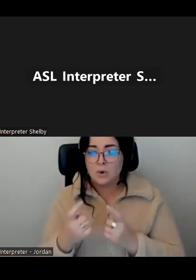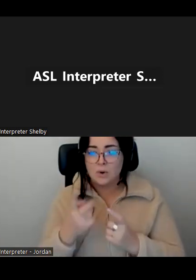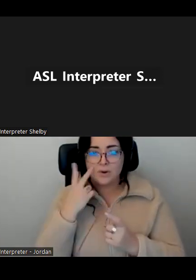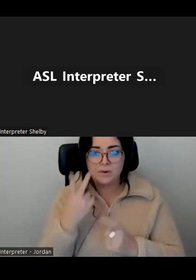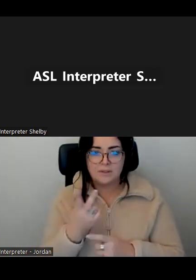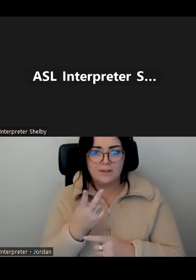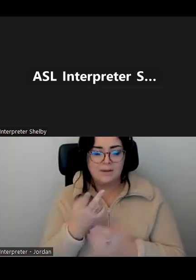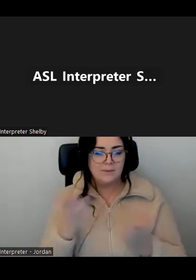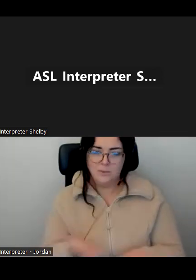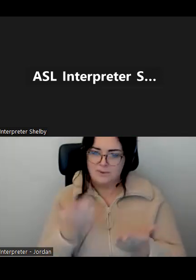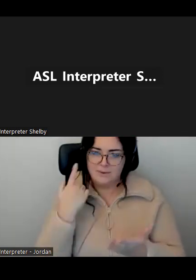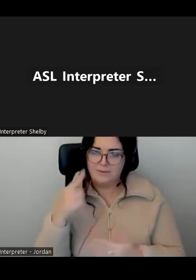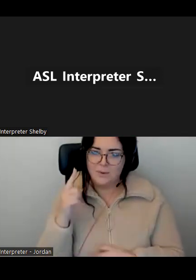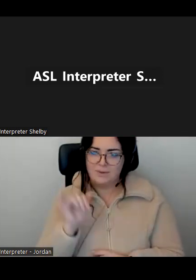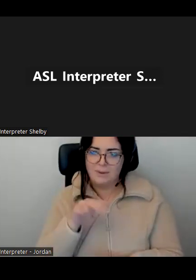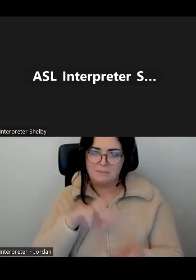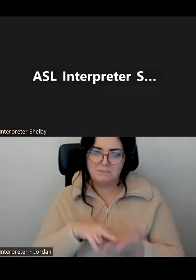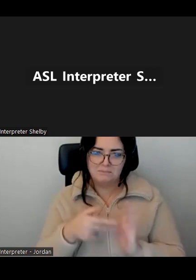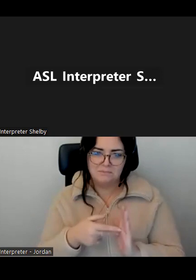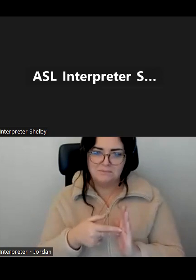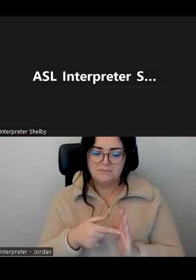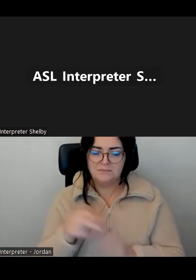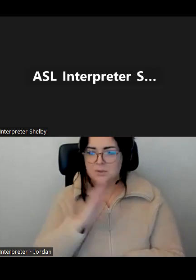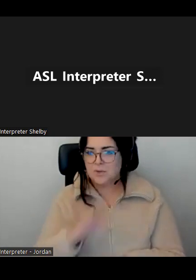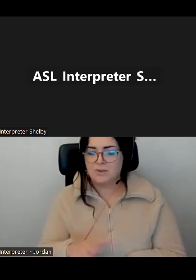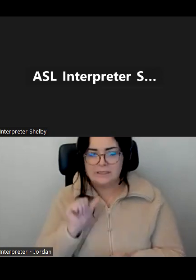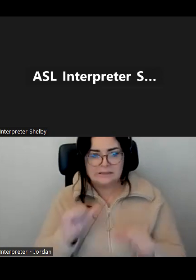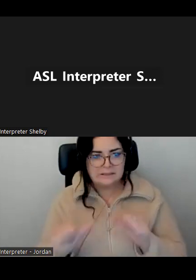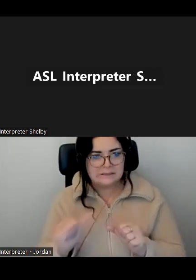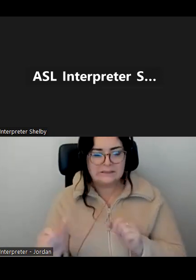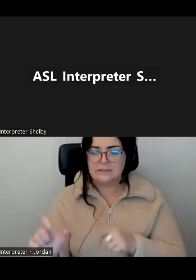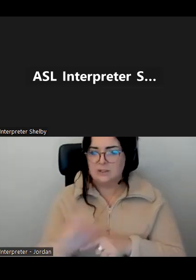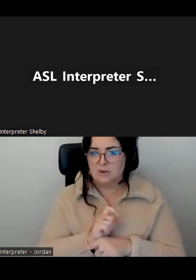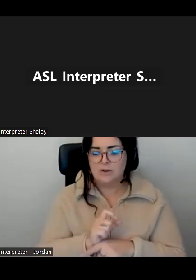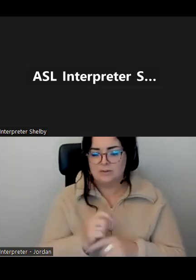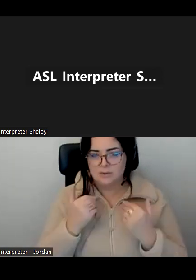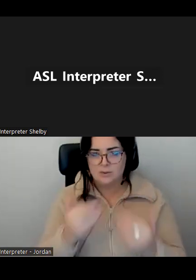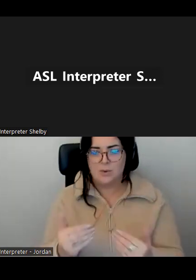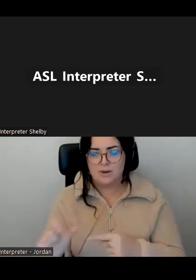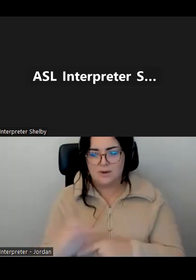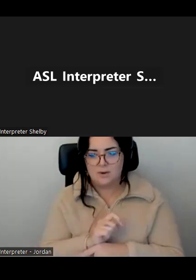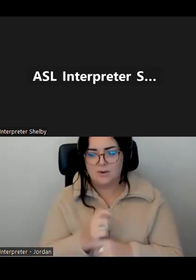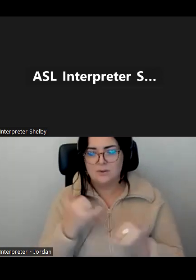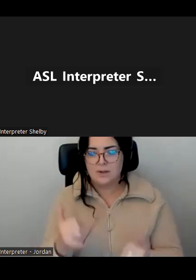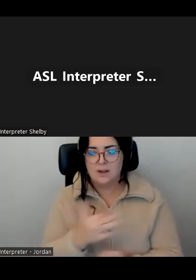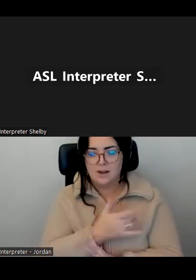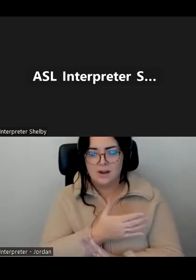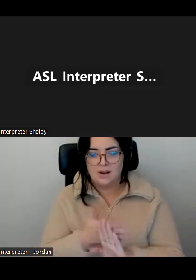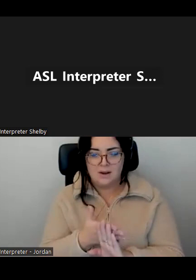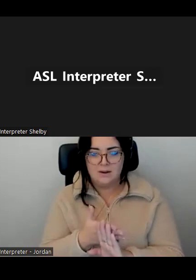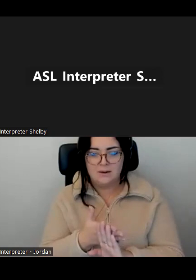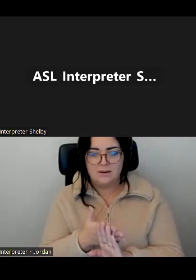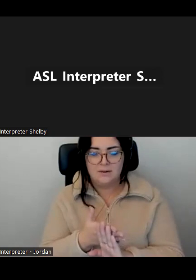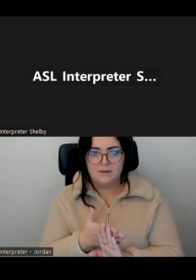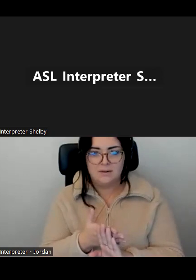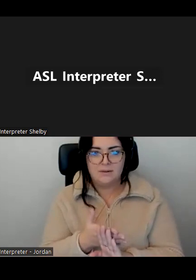what we are here for. Please don't hesitate to give us a call. We're coming to the end of our session.